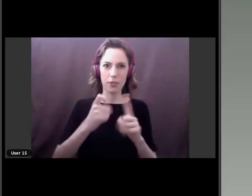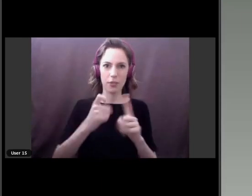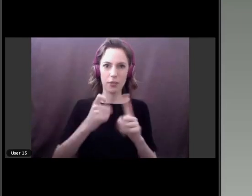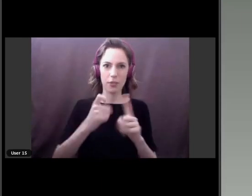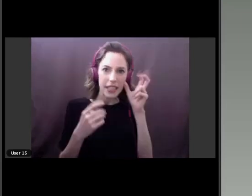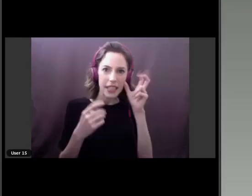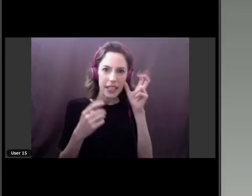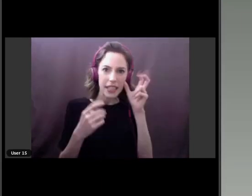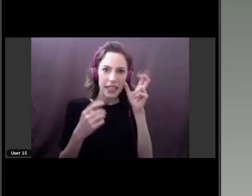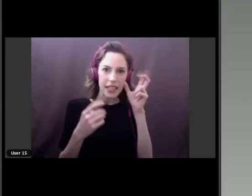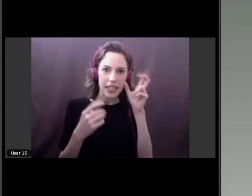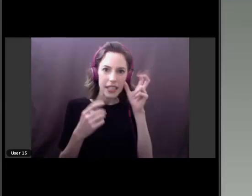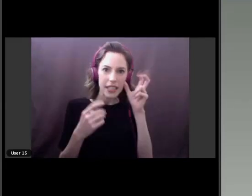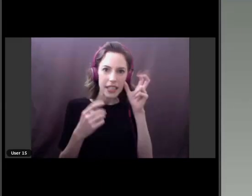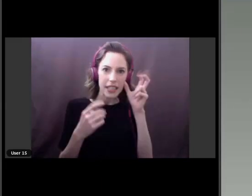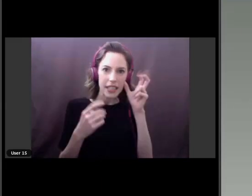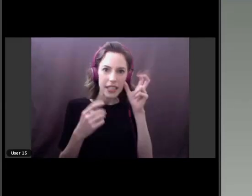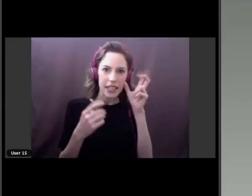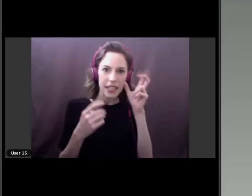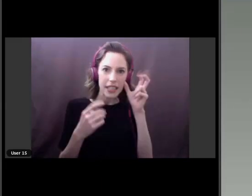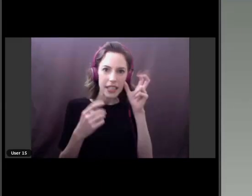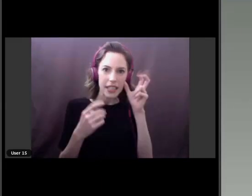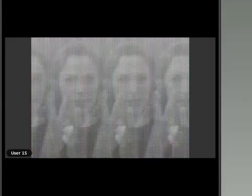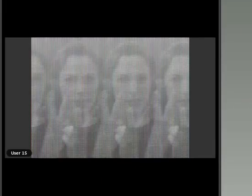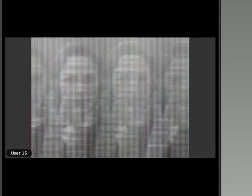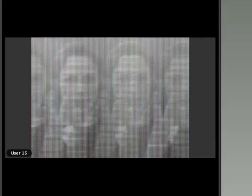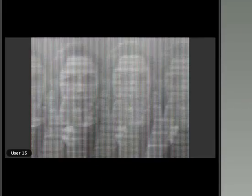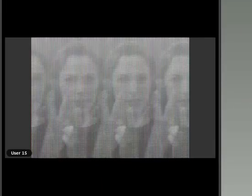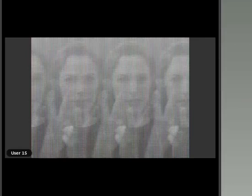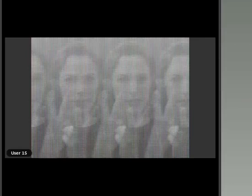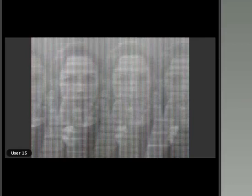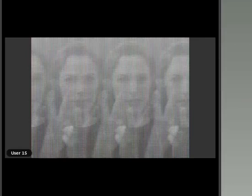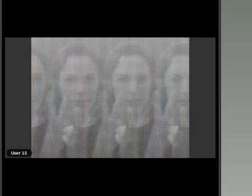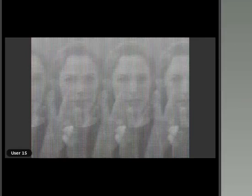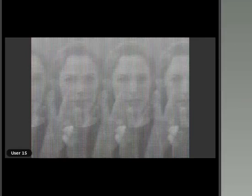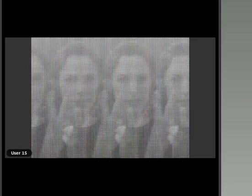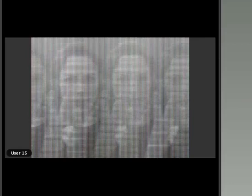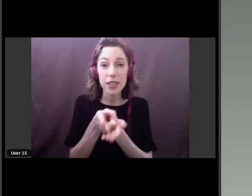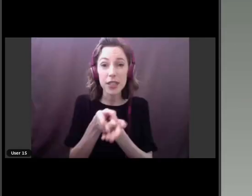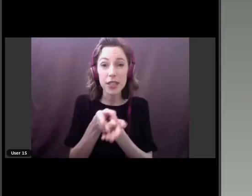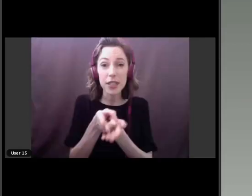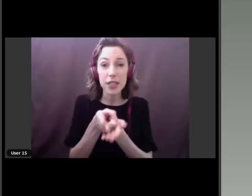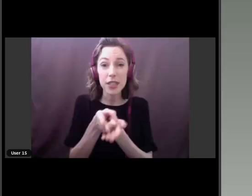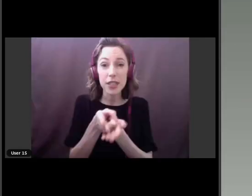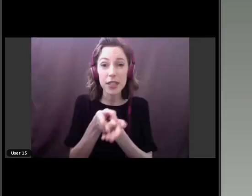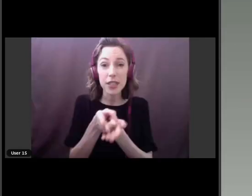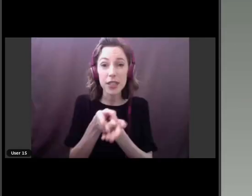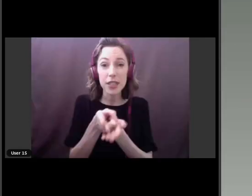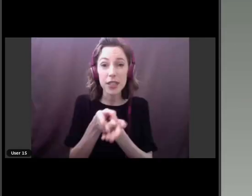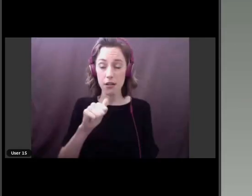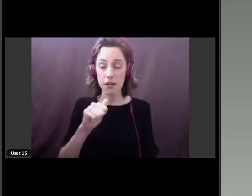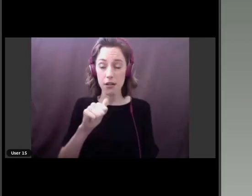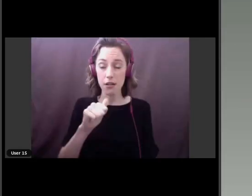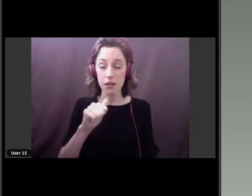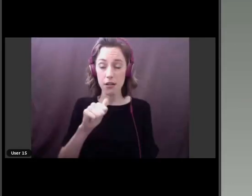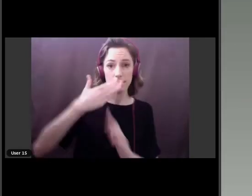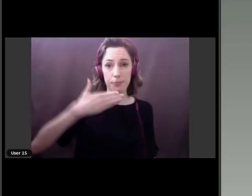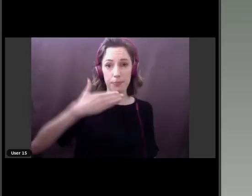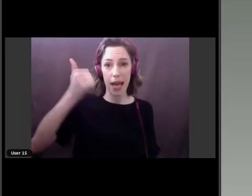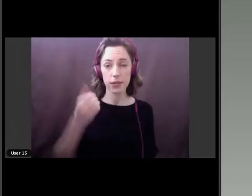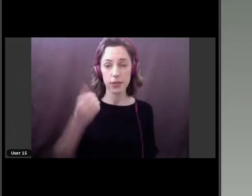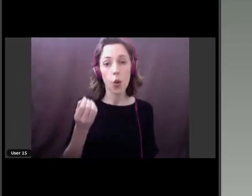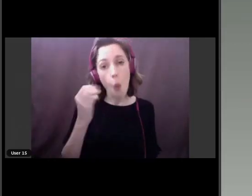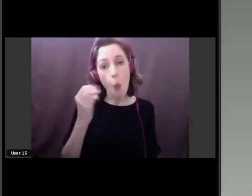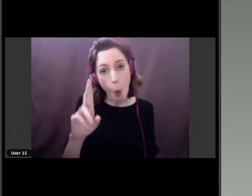for the children in the right age group. So there's still a lot more discussion that needs to happen about what tools should be used where